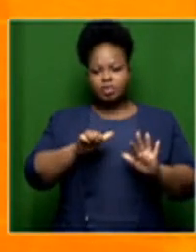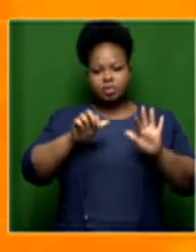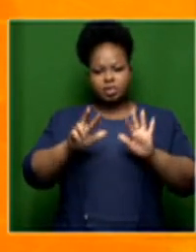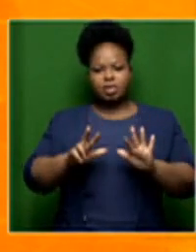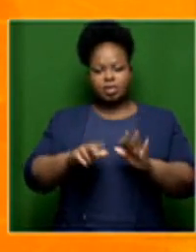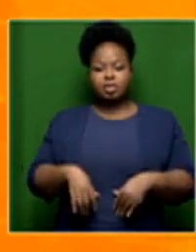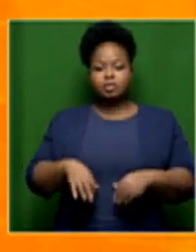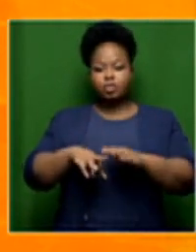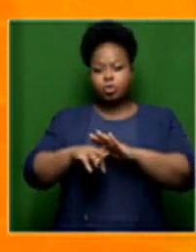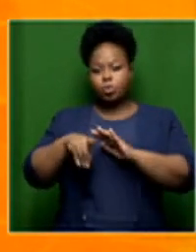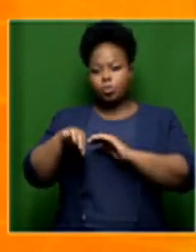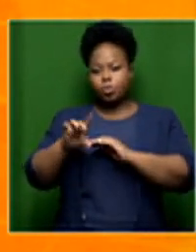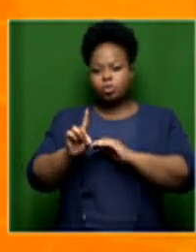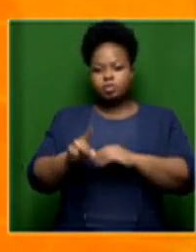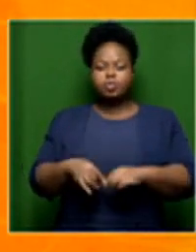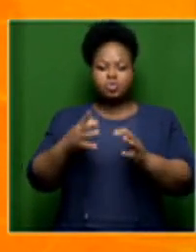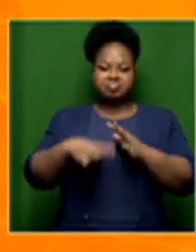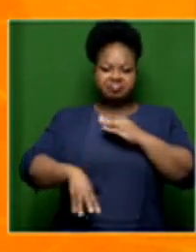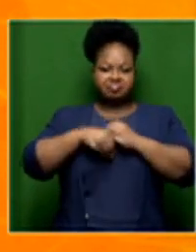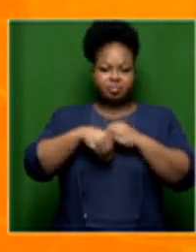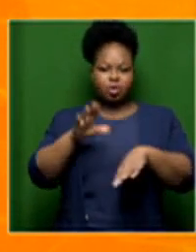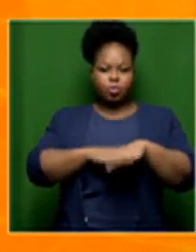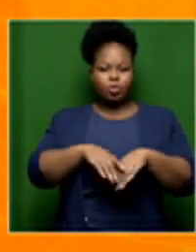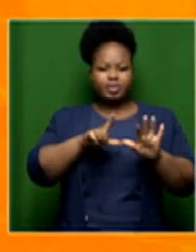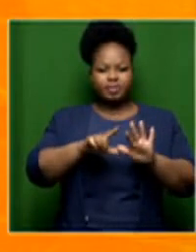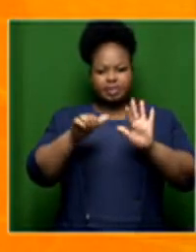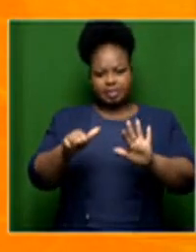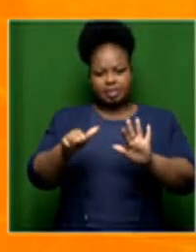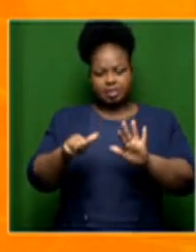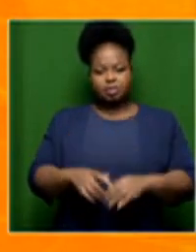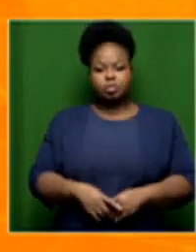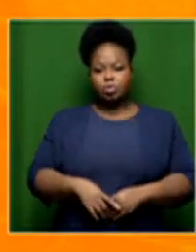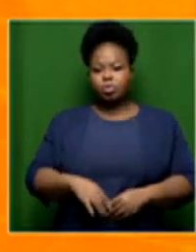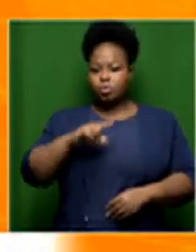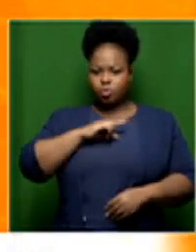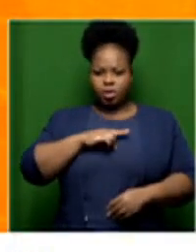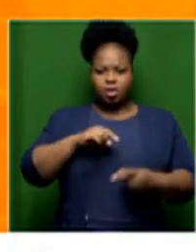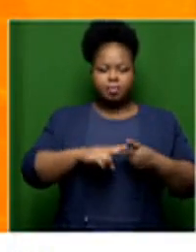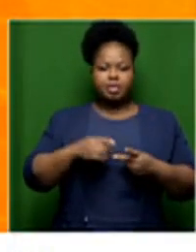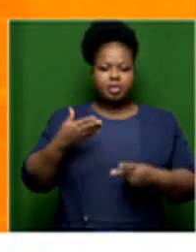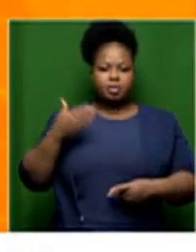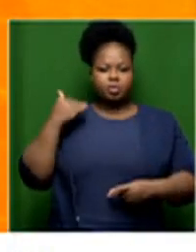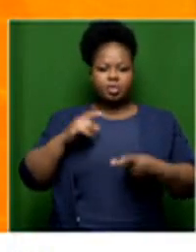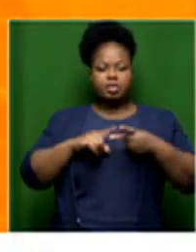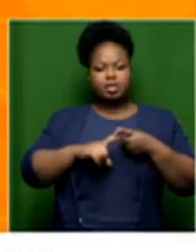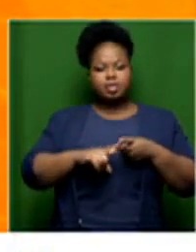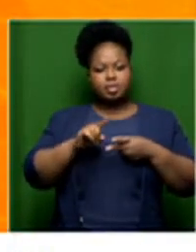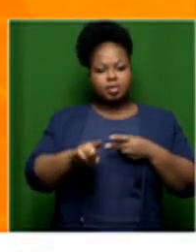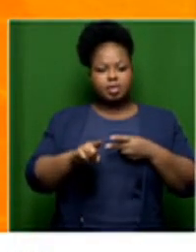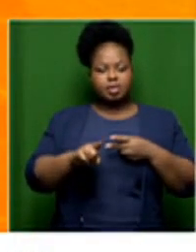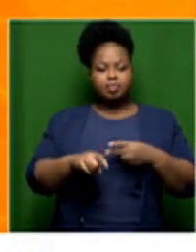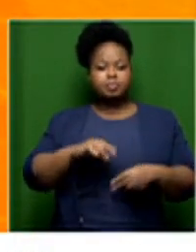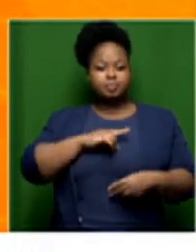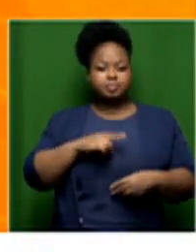4,468 voting wards, which is an addition of 76 wards following the ward delimitation process. The